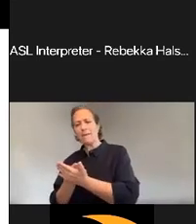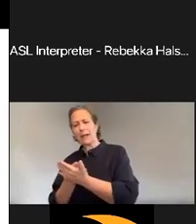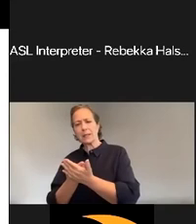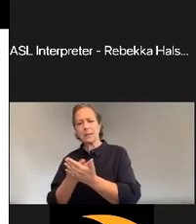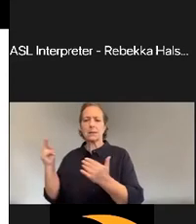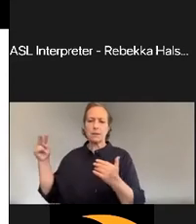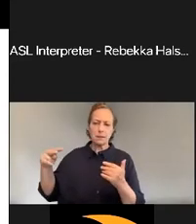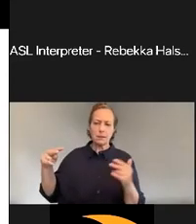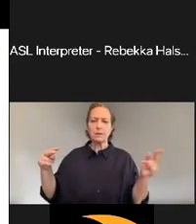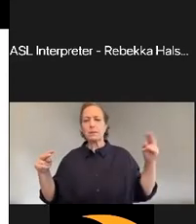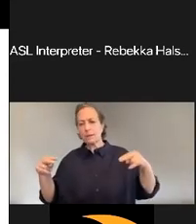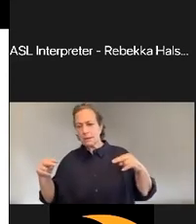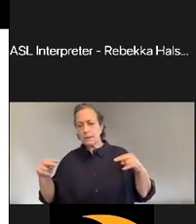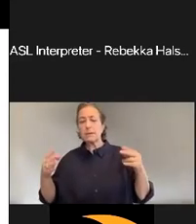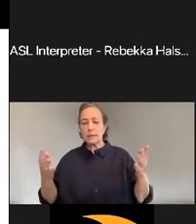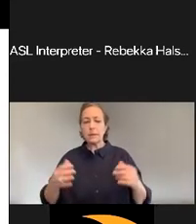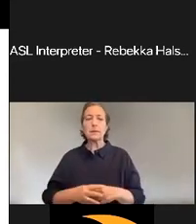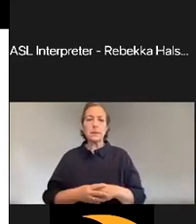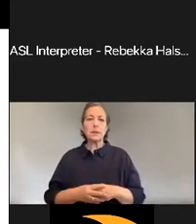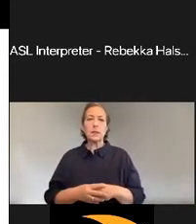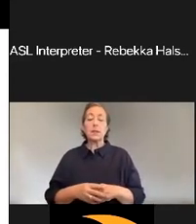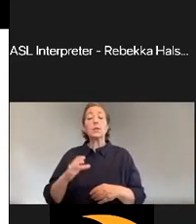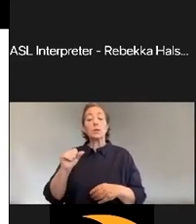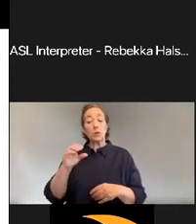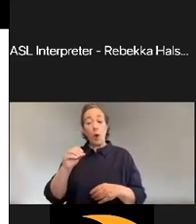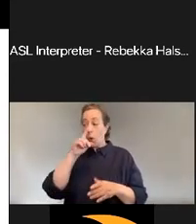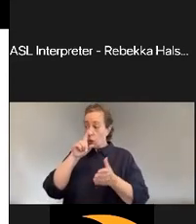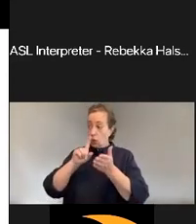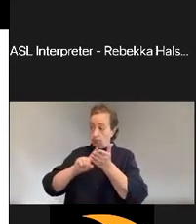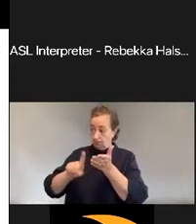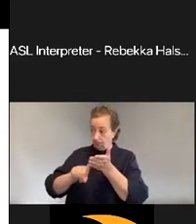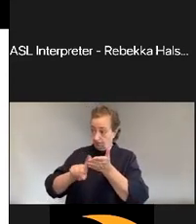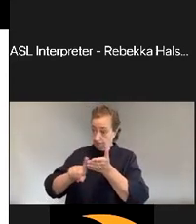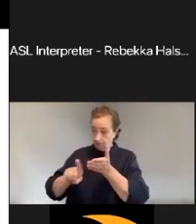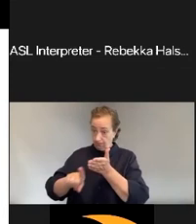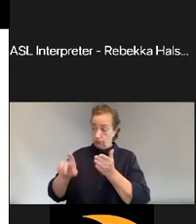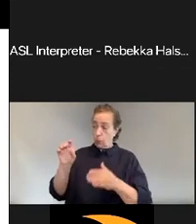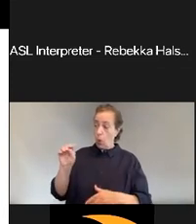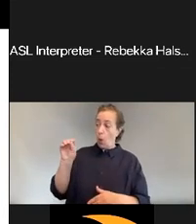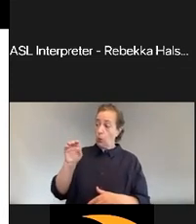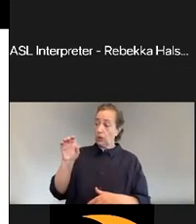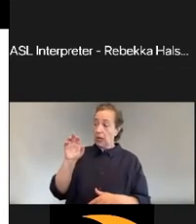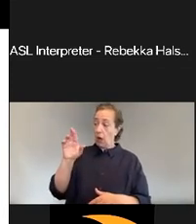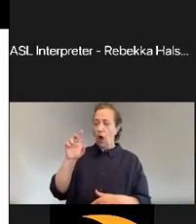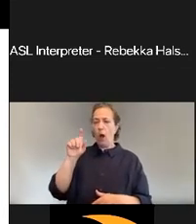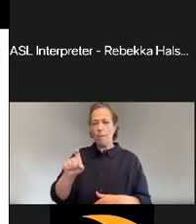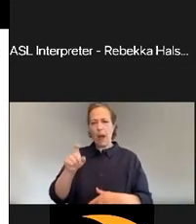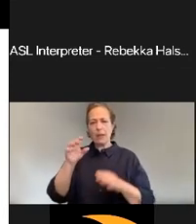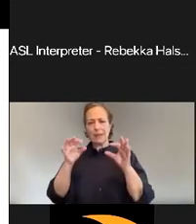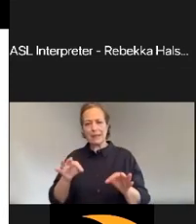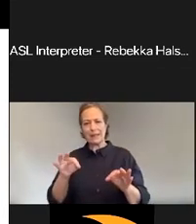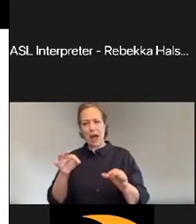so if it is conducting an investigation, OCR would need to determine if the evidence supports a finding of